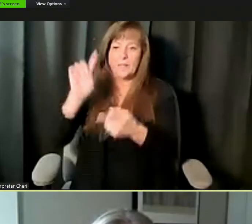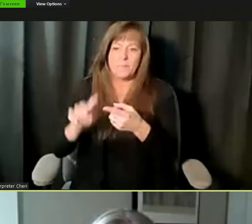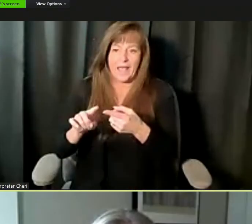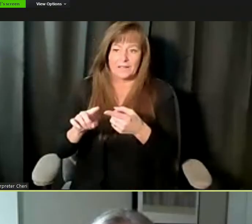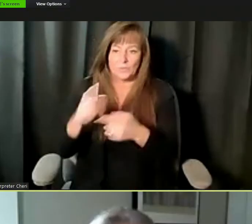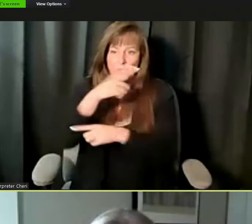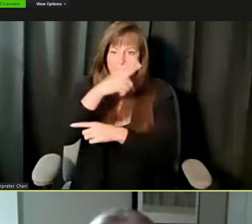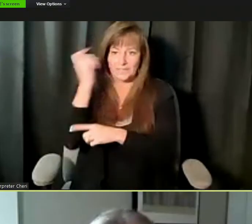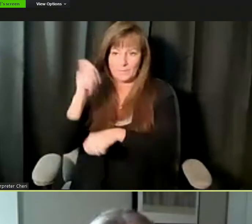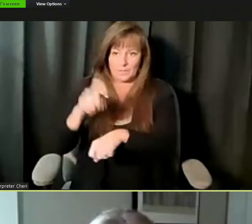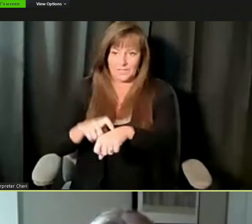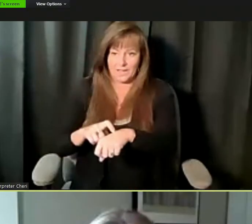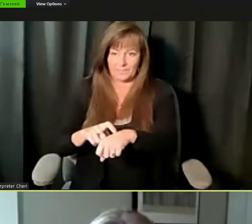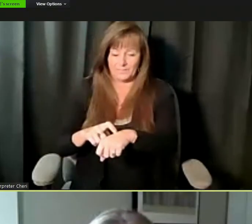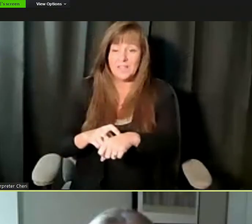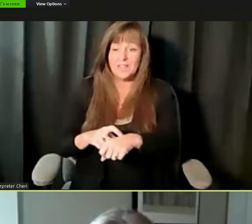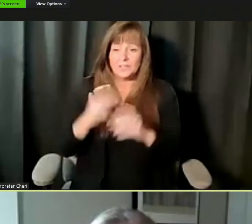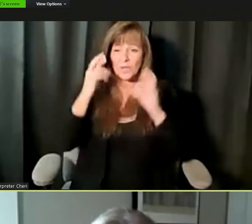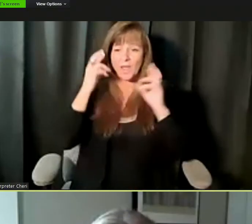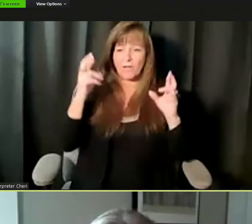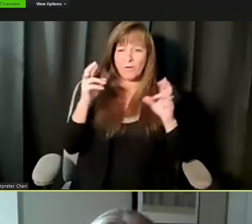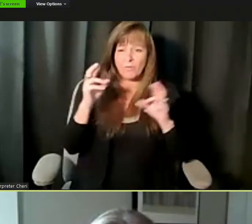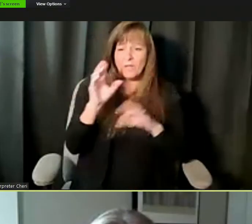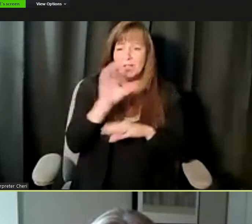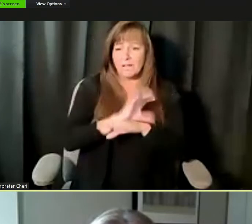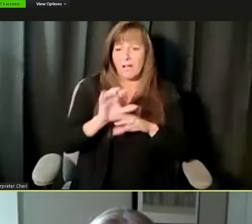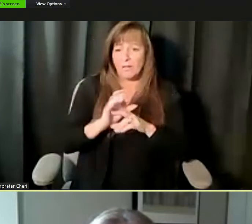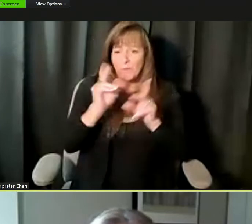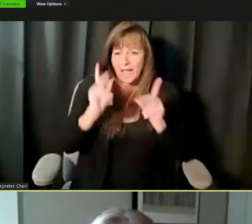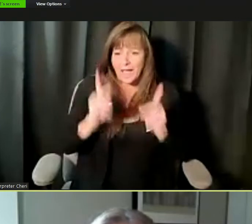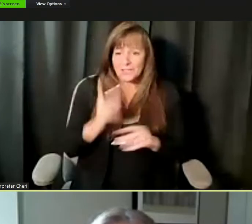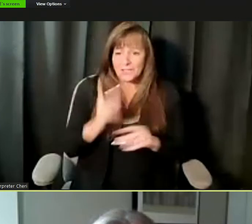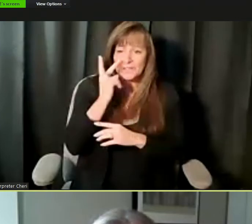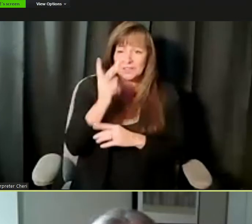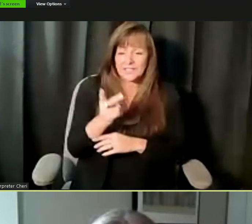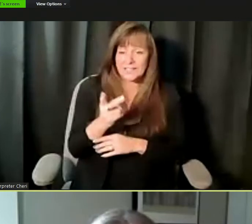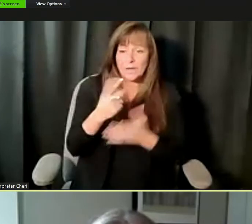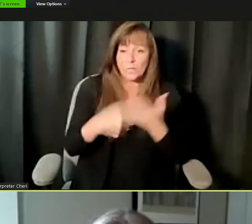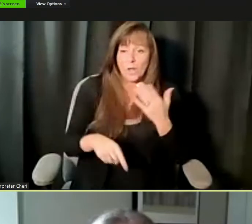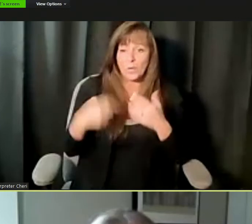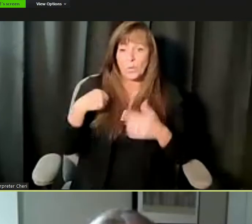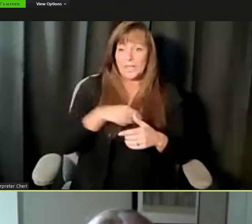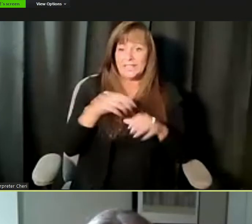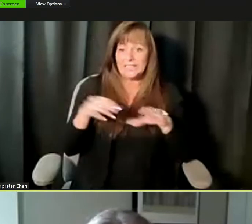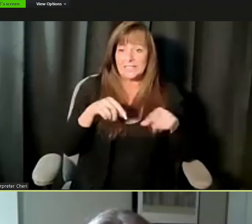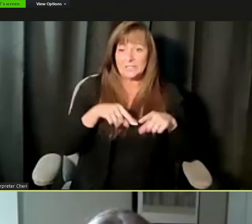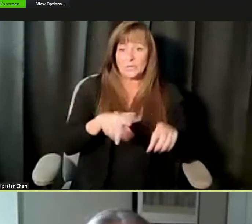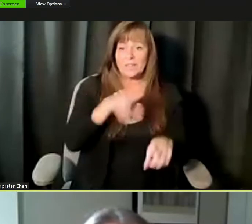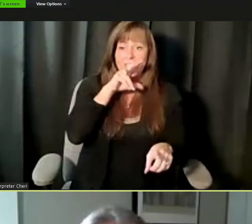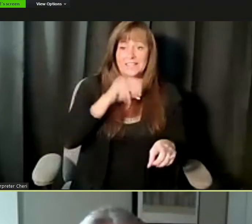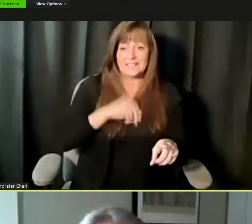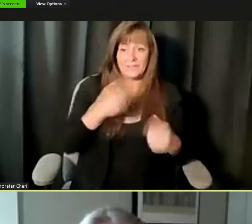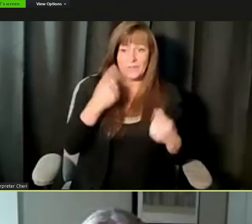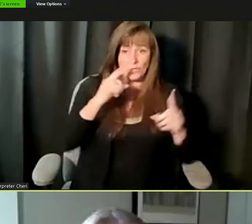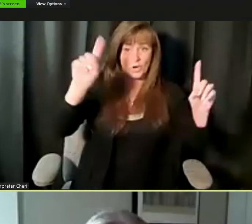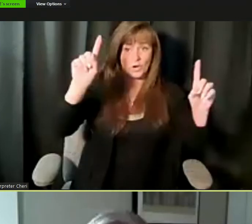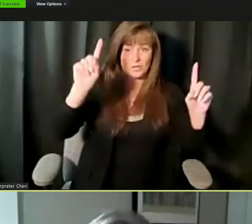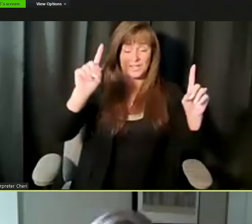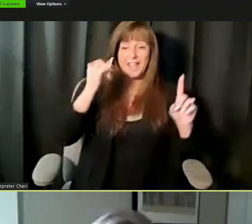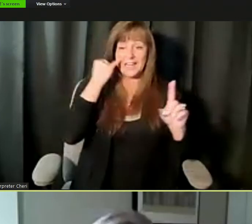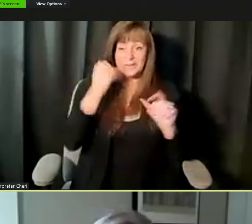that what we did over Thanksgiving worked. If we do it again, we can really be in a much better place much sooner than if we